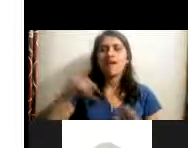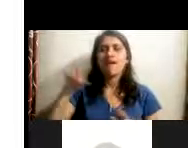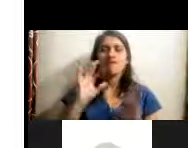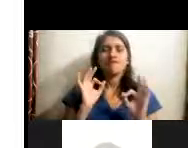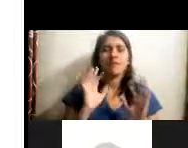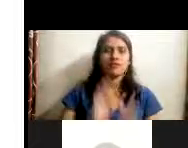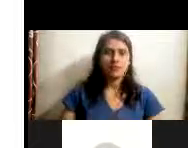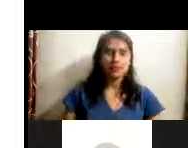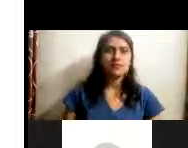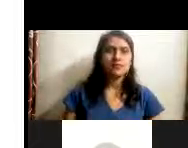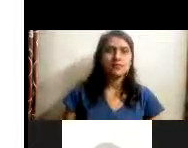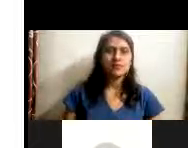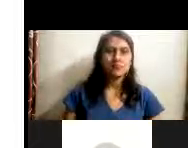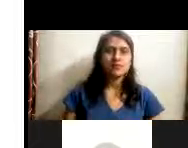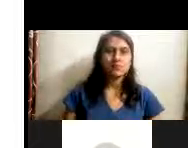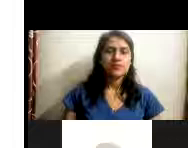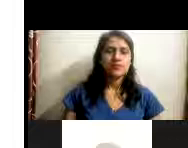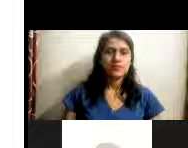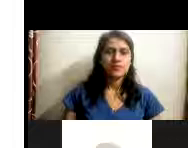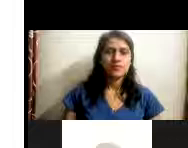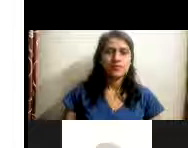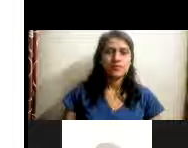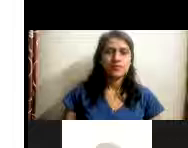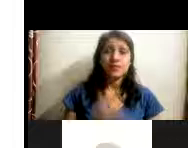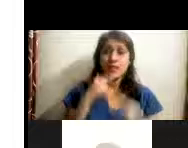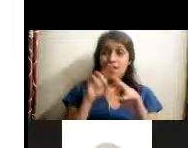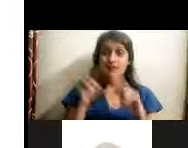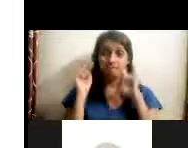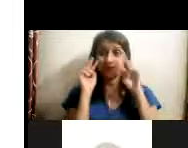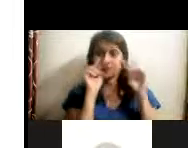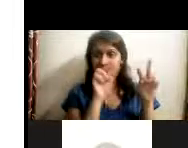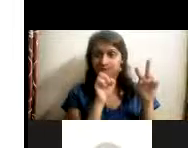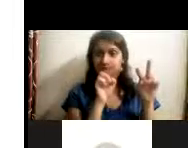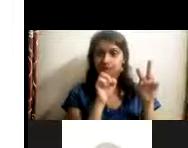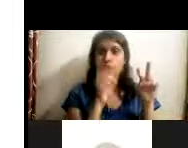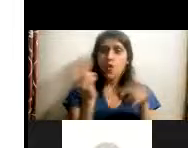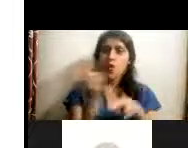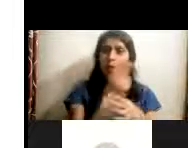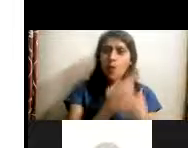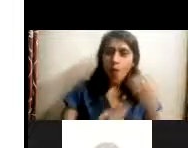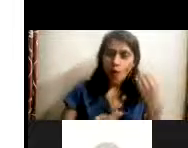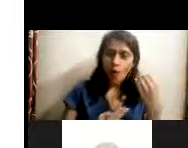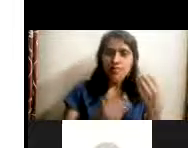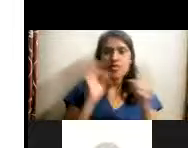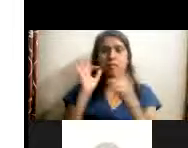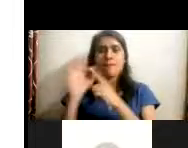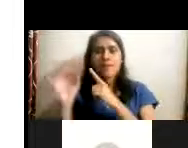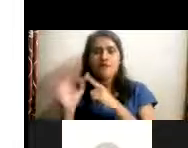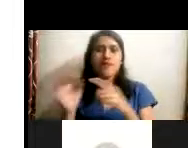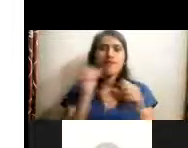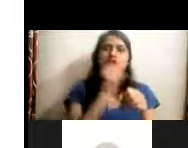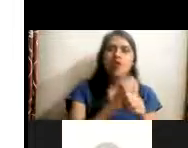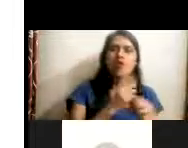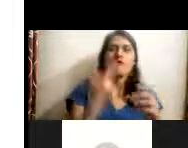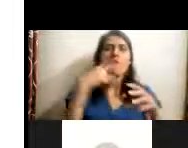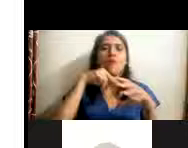And, if you look at it, we have both public and private health. So